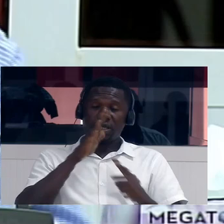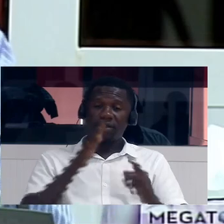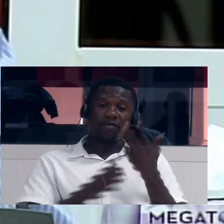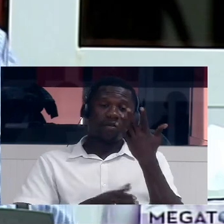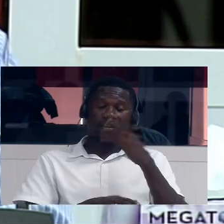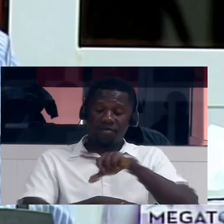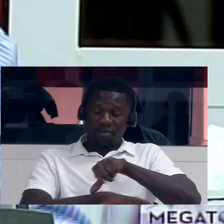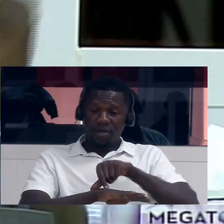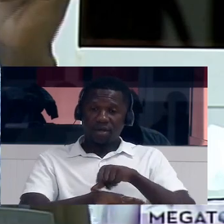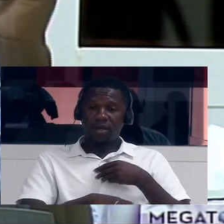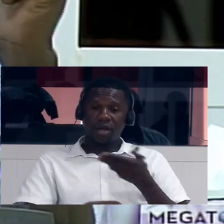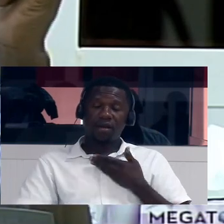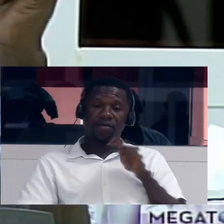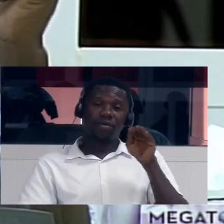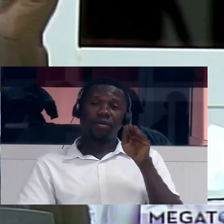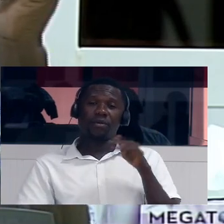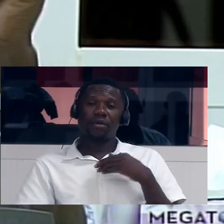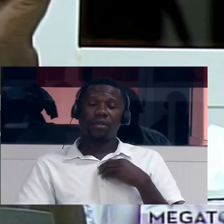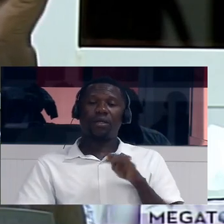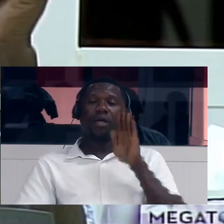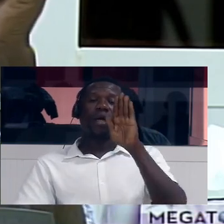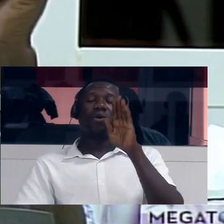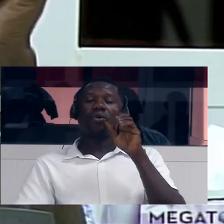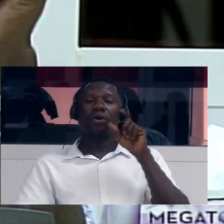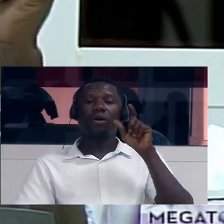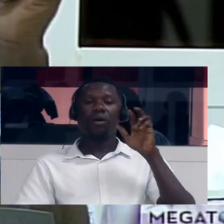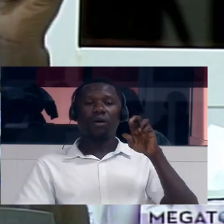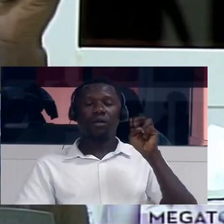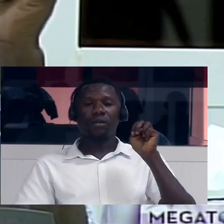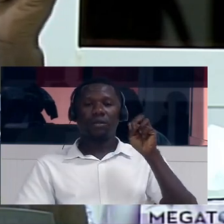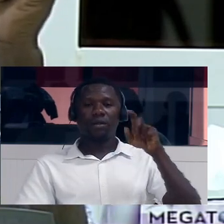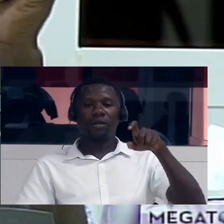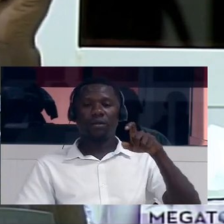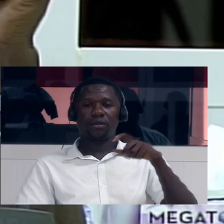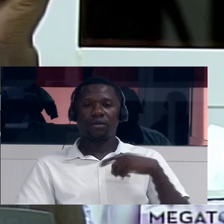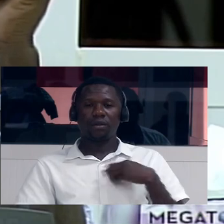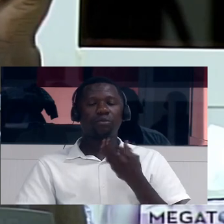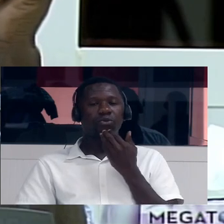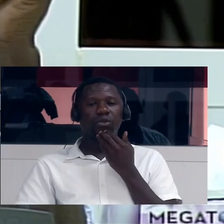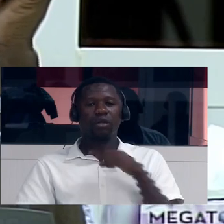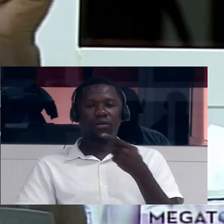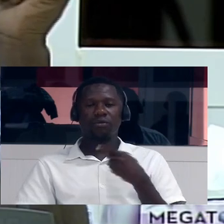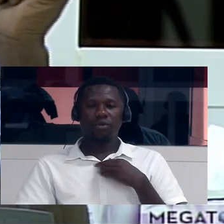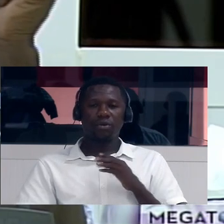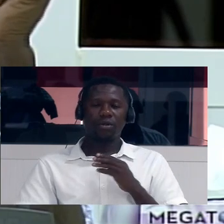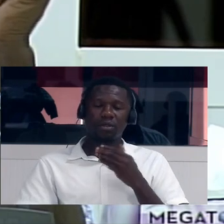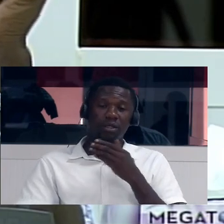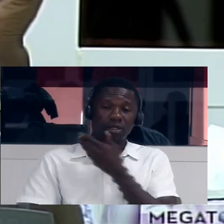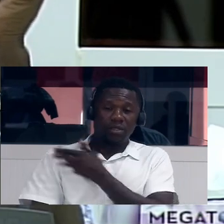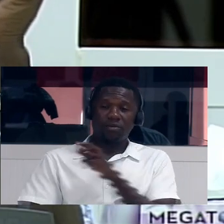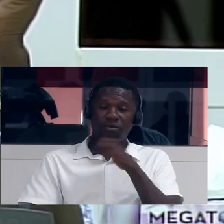call. Hello, Rex. I say, hello. I'm sorry. I hope you have not been relieved of your duties because of me. You know who called